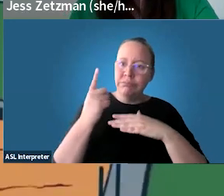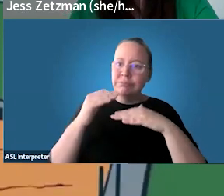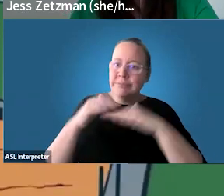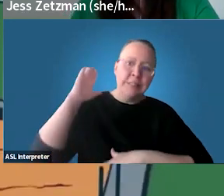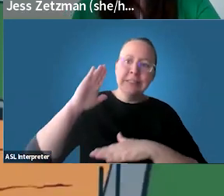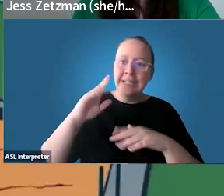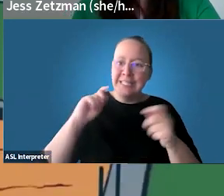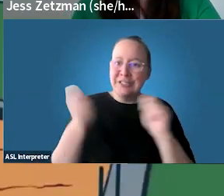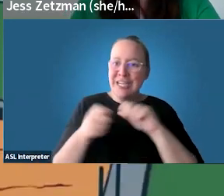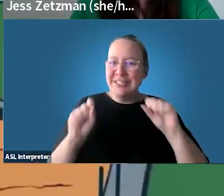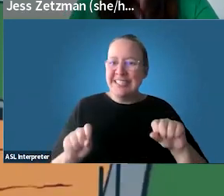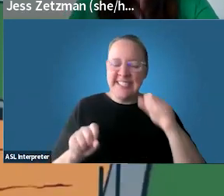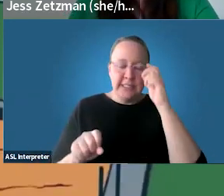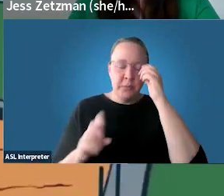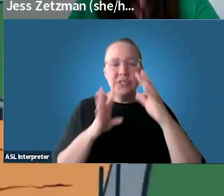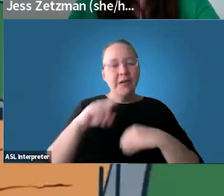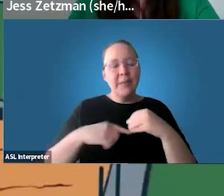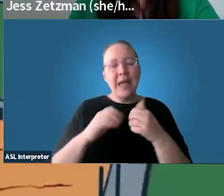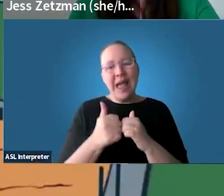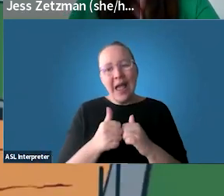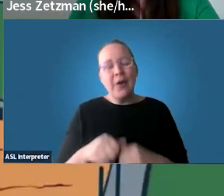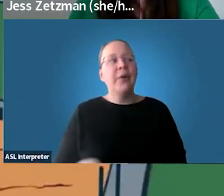have talked about around